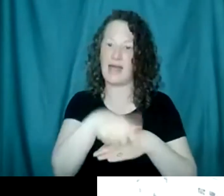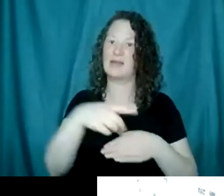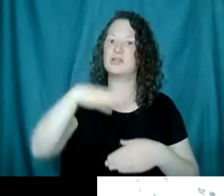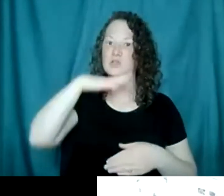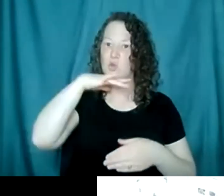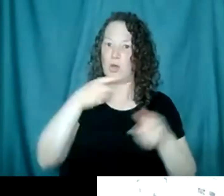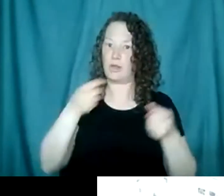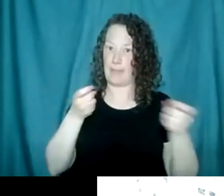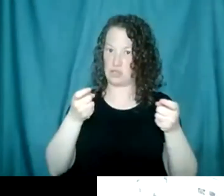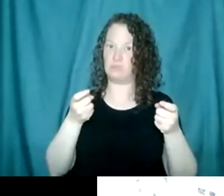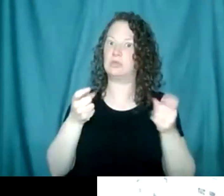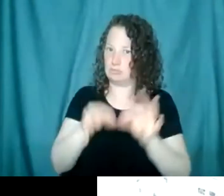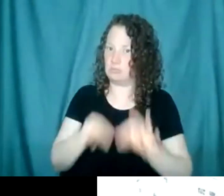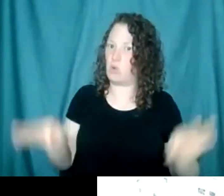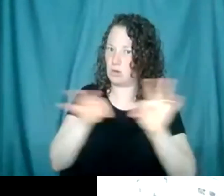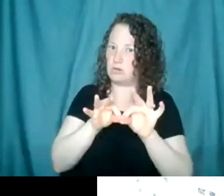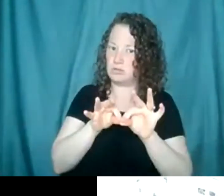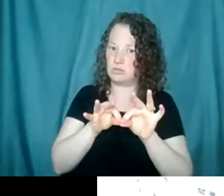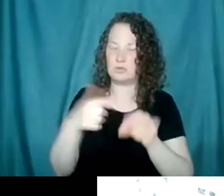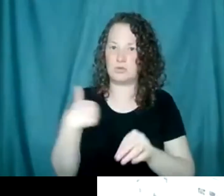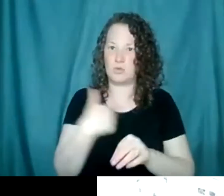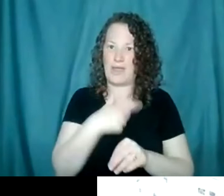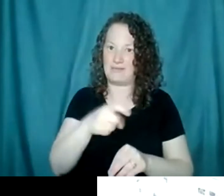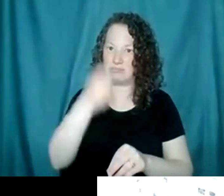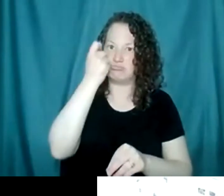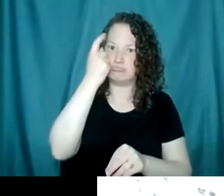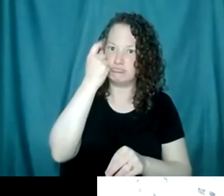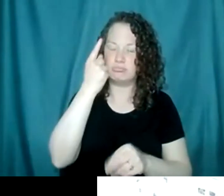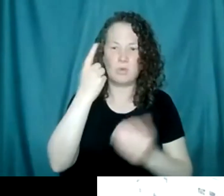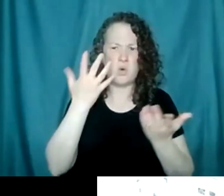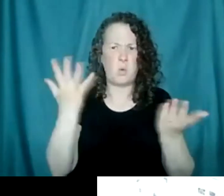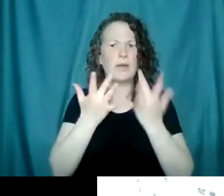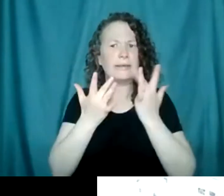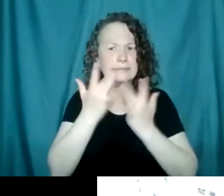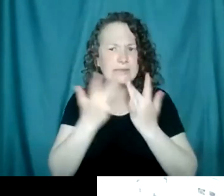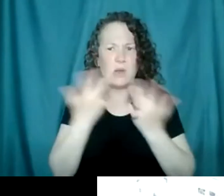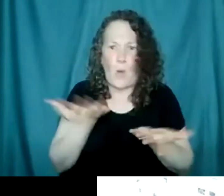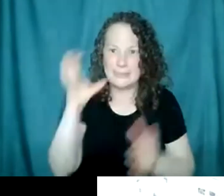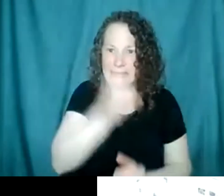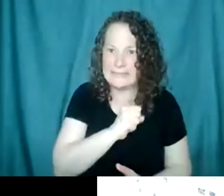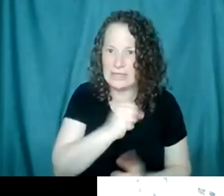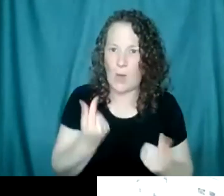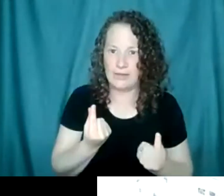become very important, or understanding why that nutrient is deficient in that system.